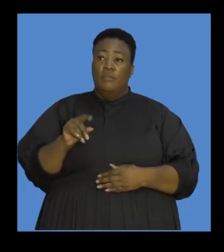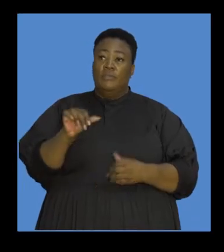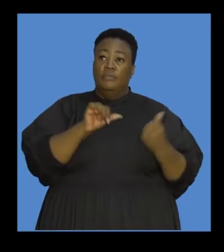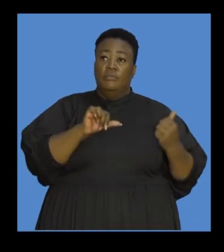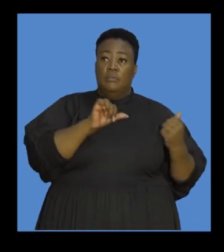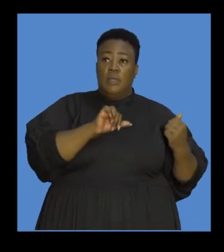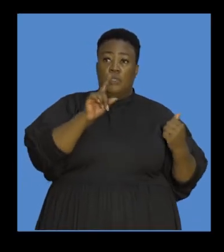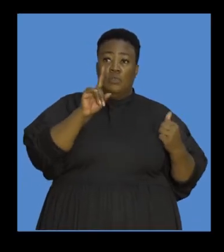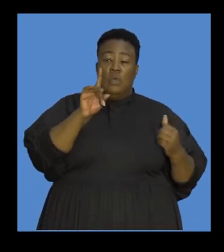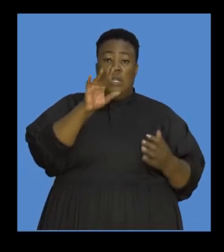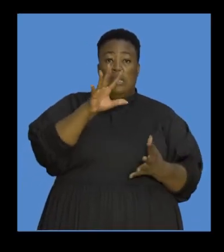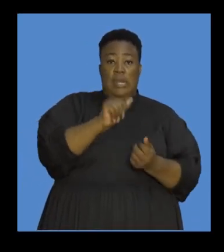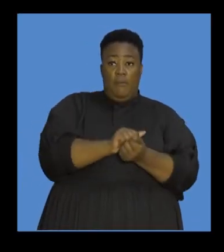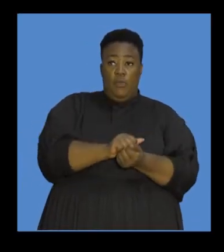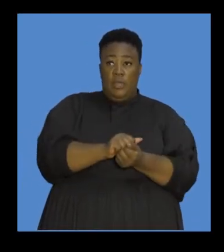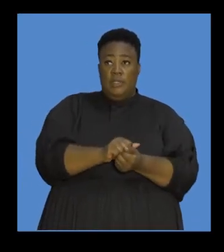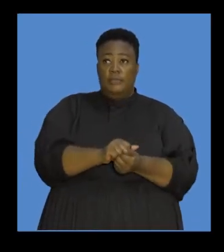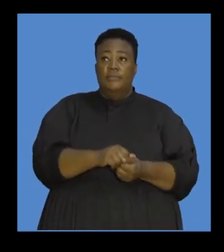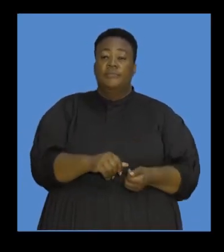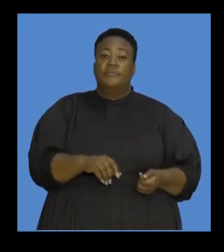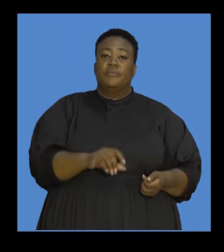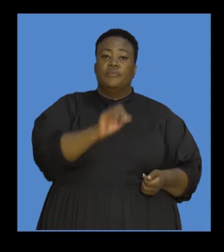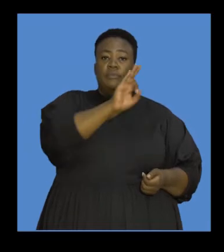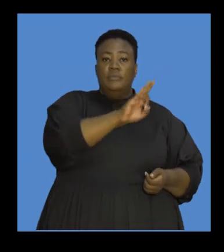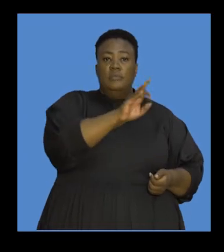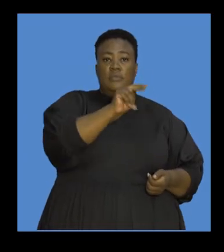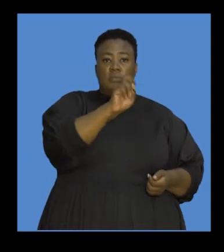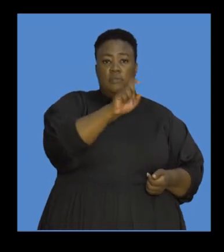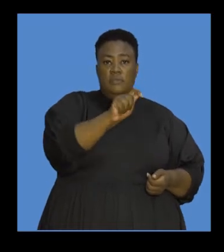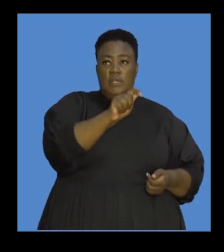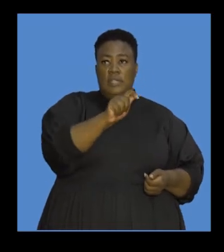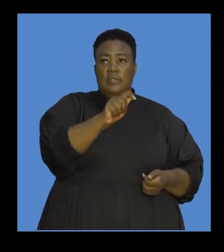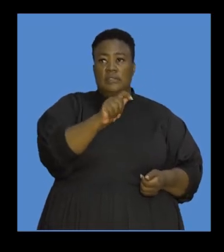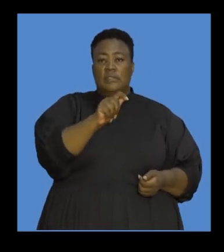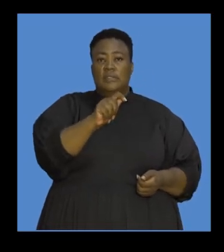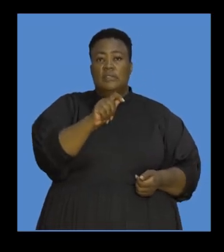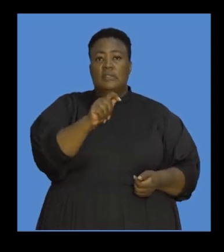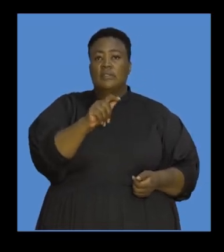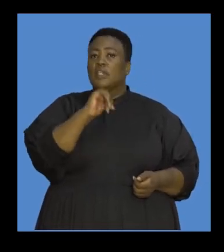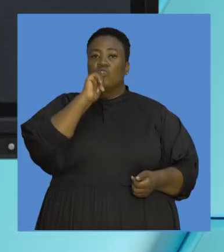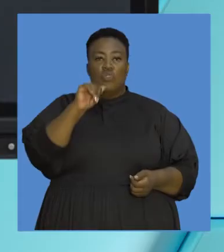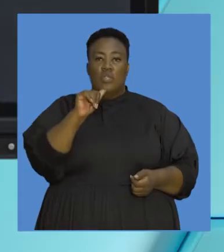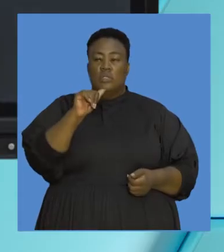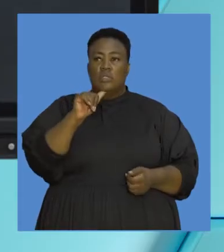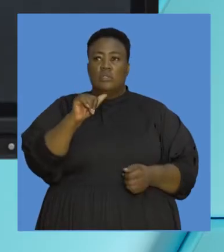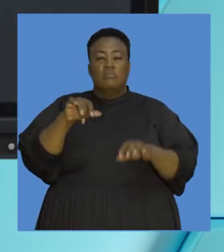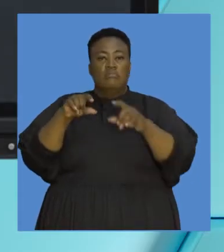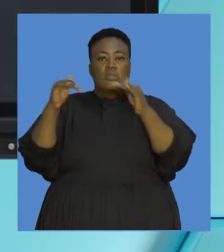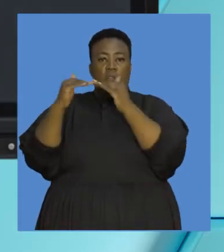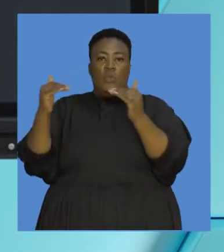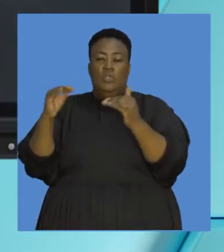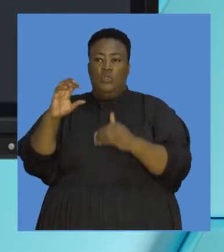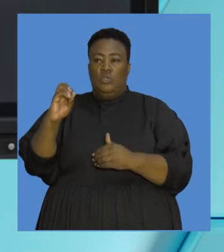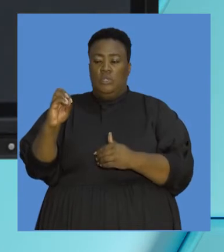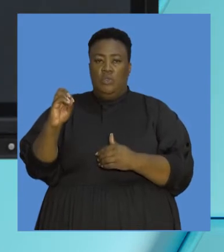let's go back to our summary, okay? F net not equal to 0.